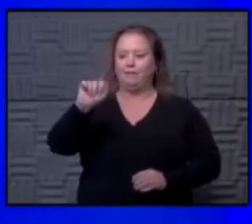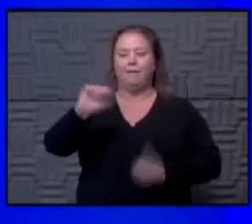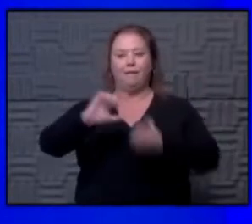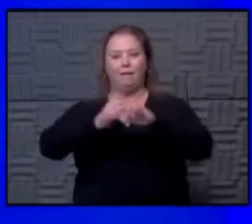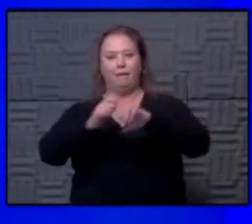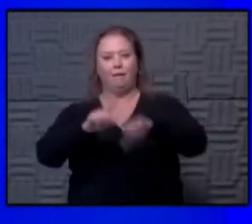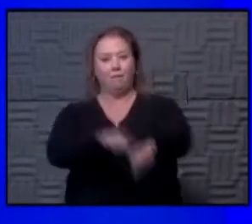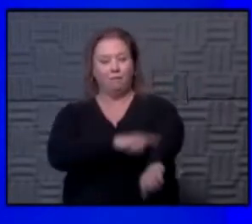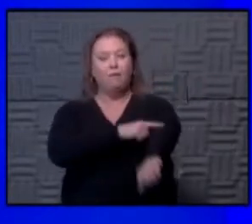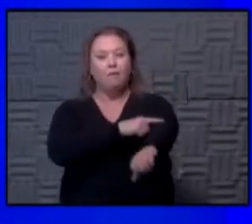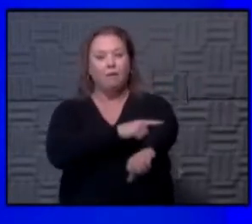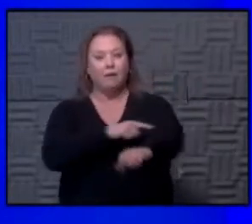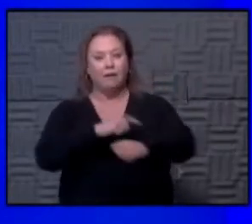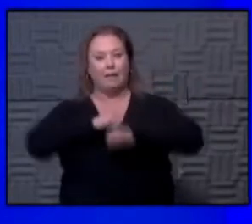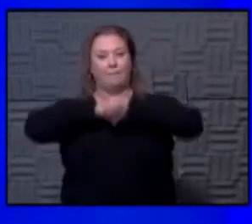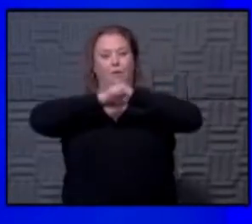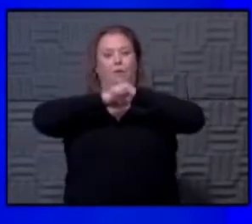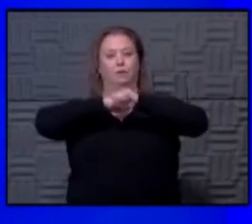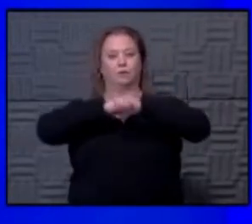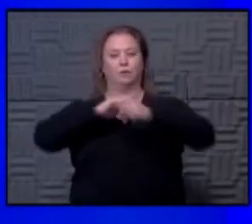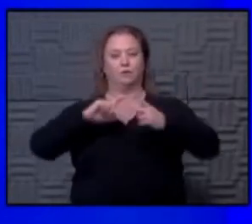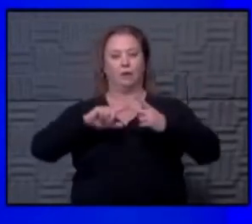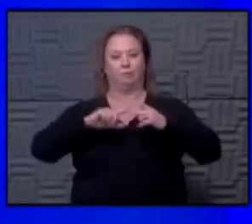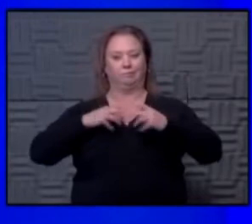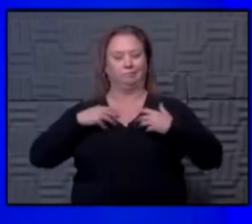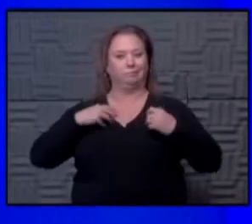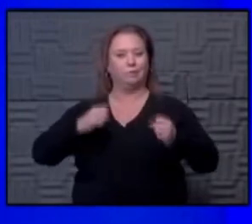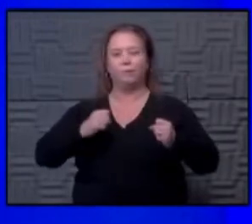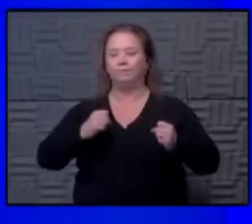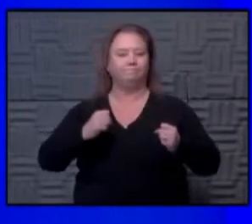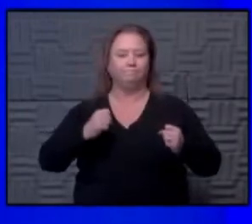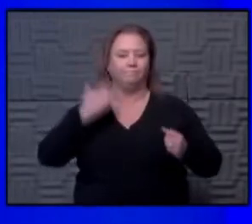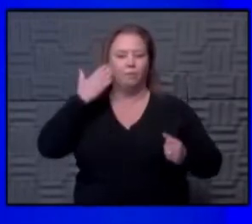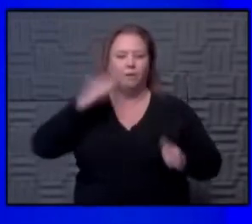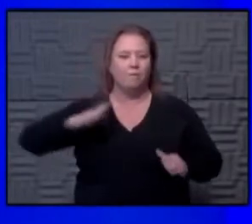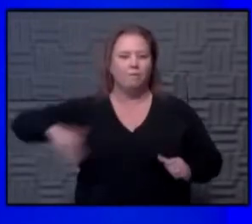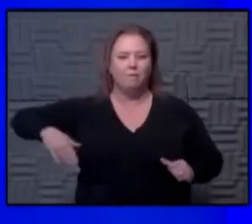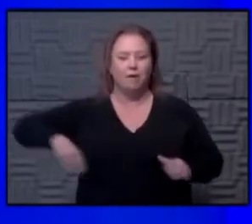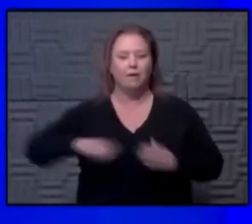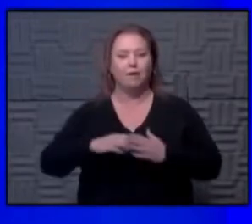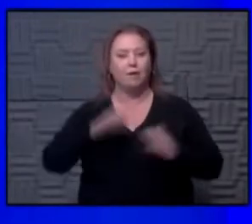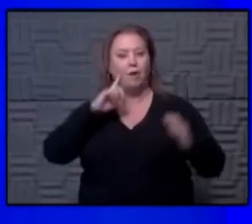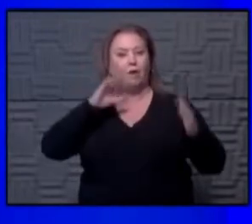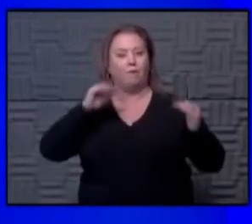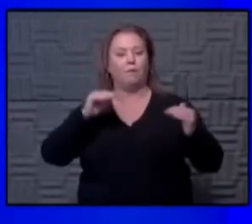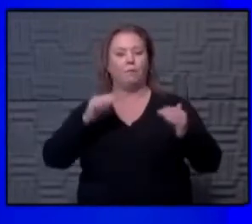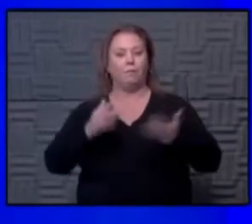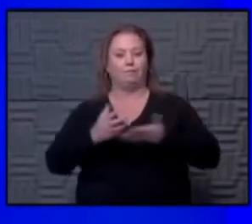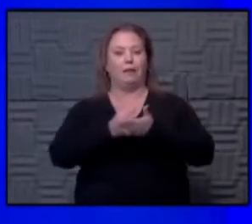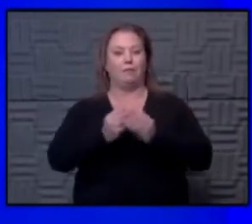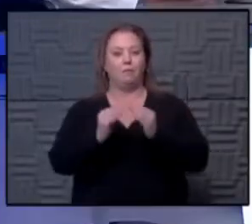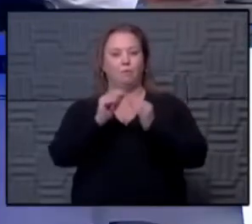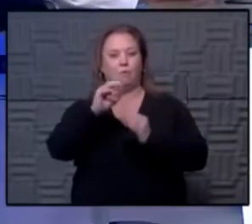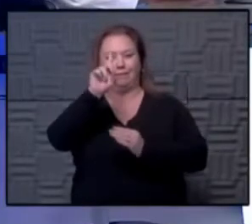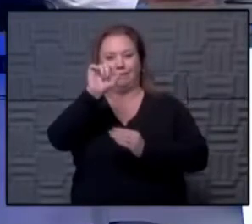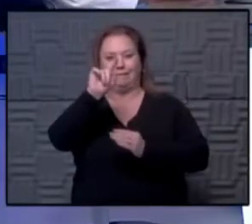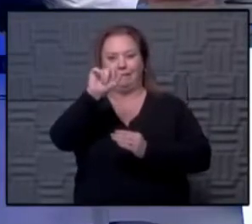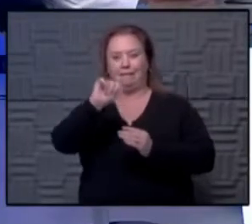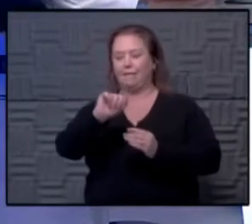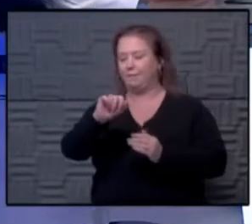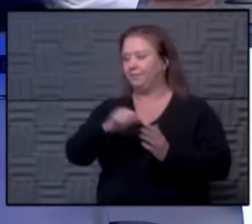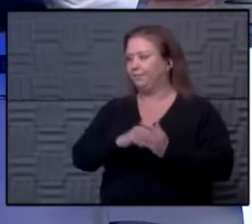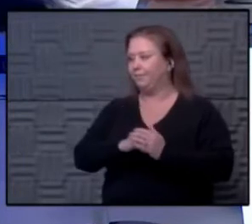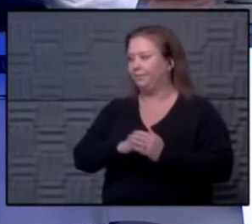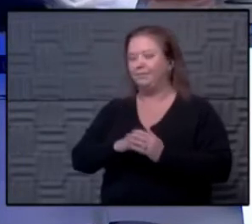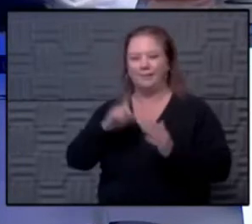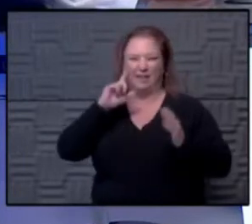long is that immunity going to last? How durable is that? I don't think we know yet, but hopefully we'll get some of that information. And I think it's reasonable to expect